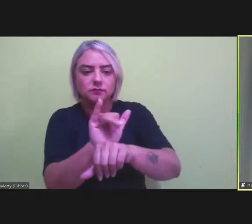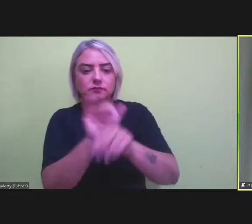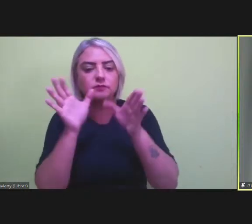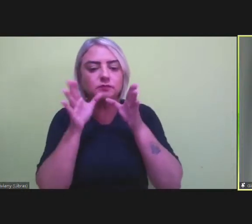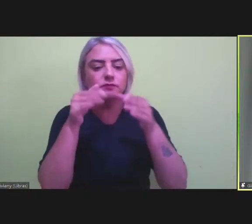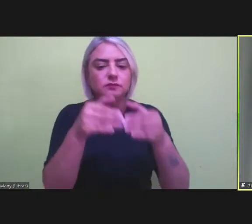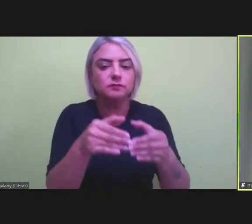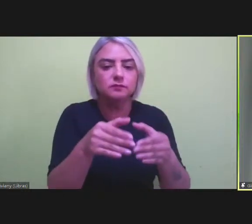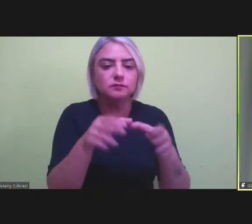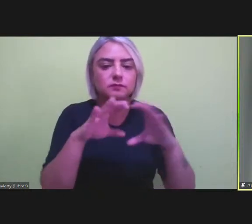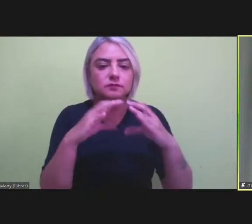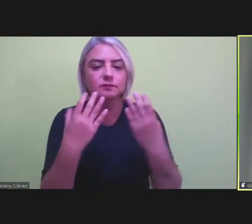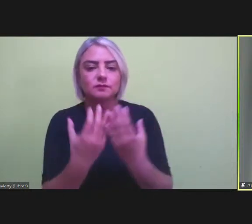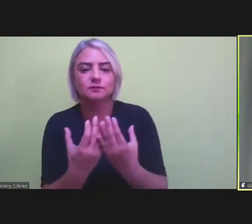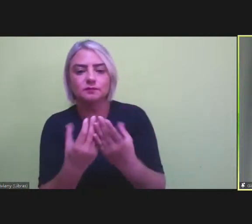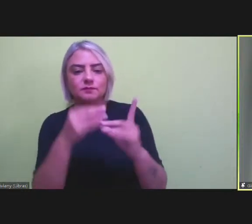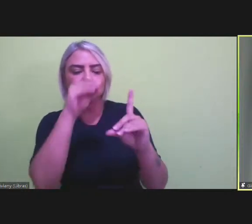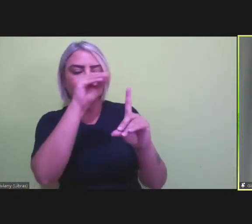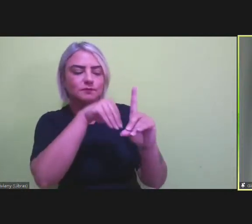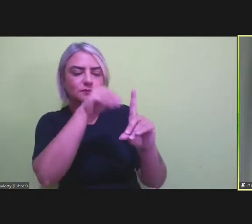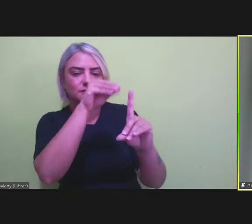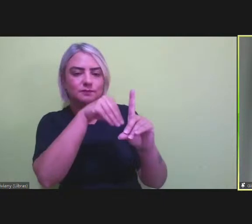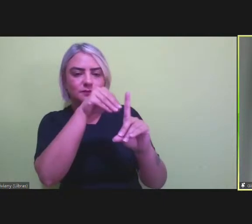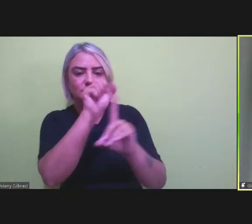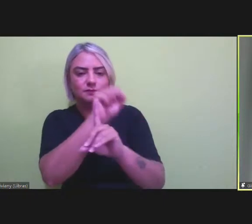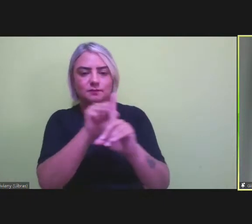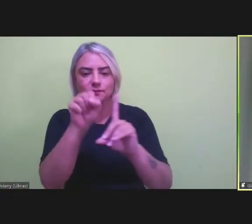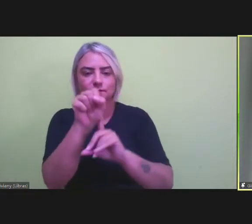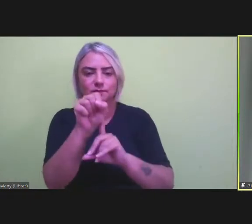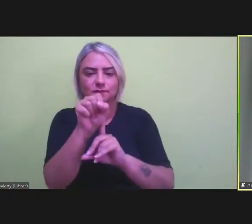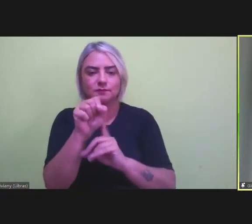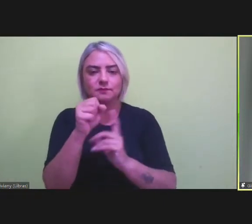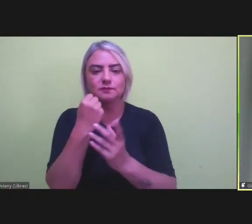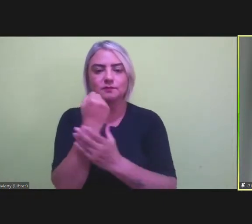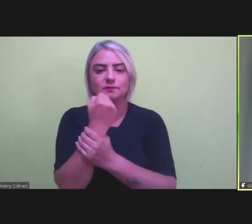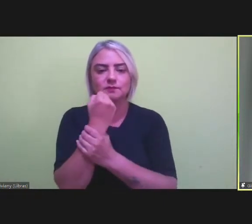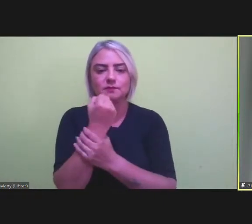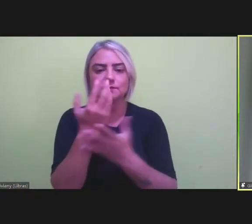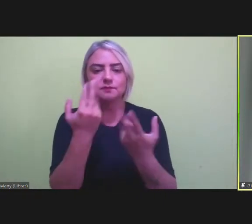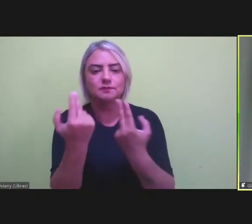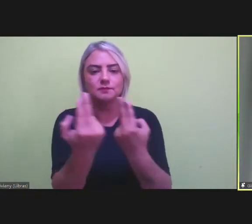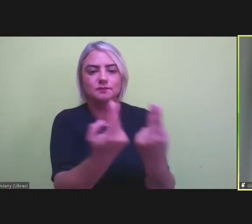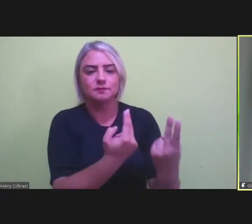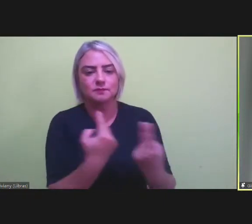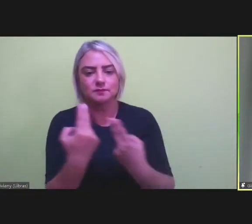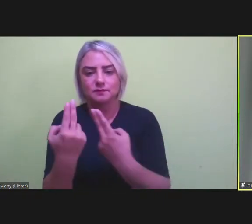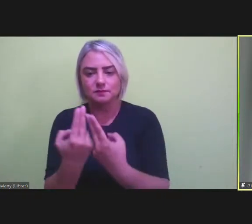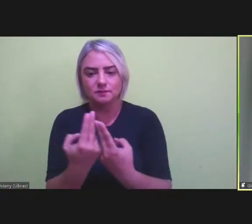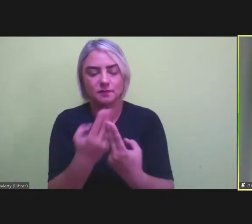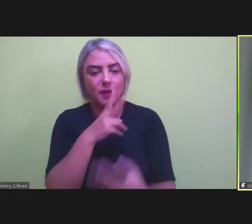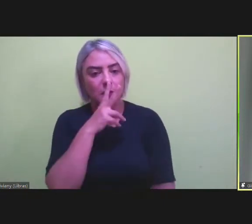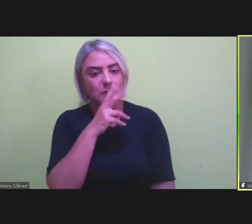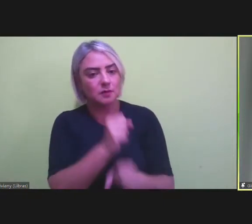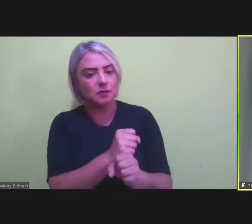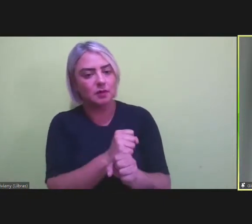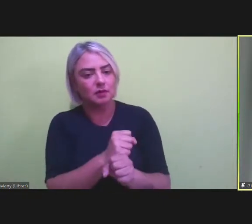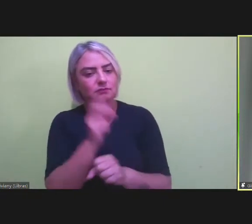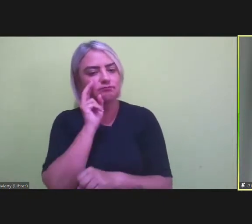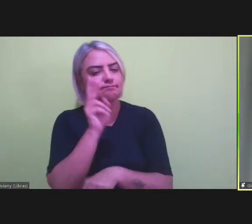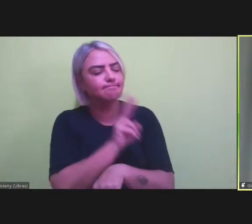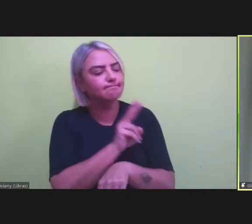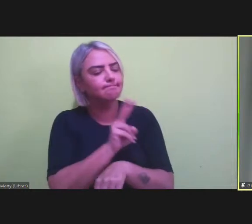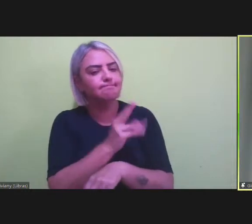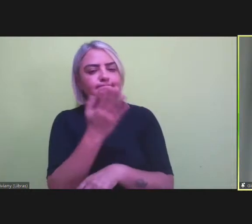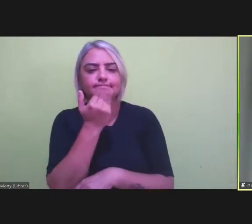of strategies towards groups in vulnerability situation to guarantee equity, strengthen